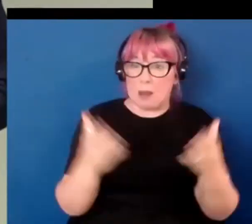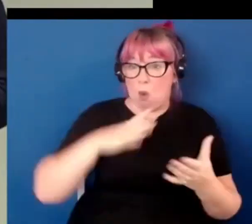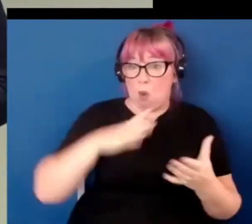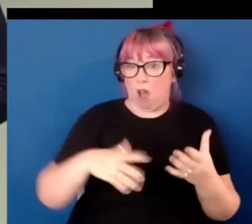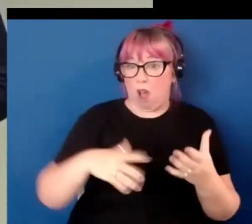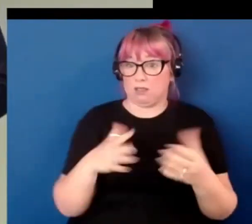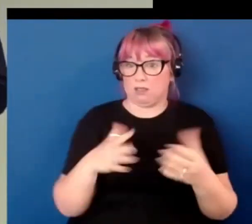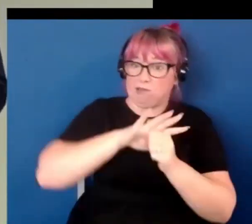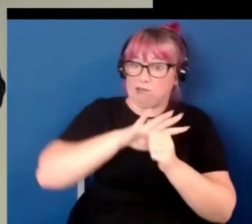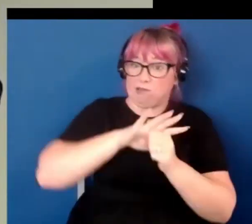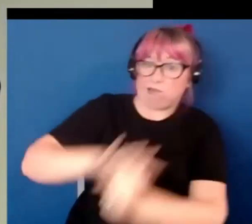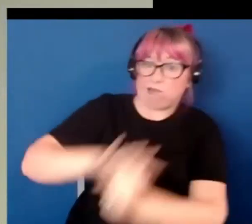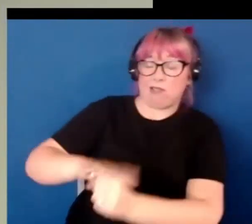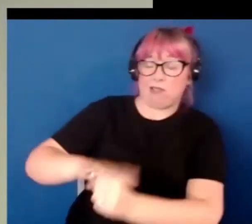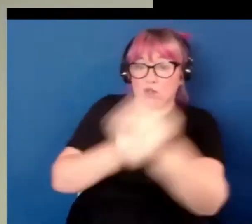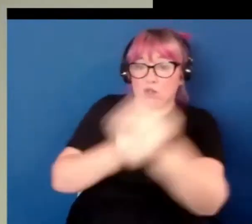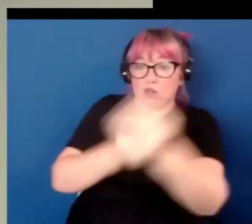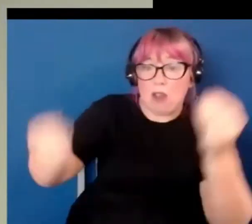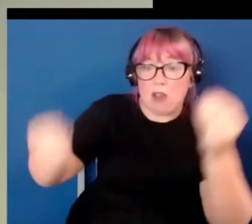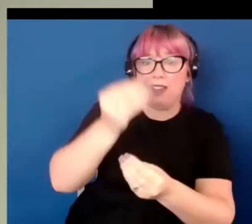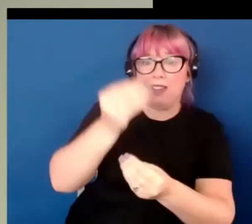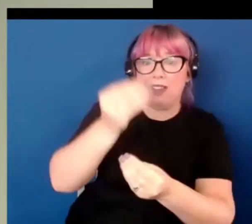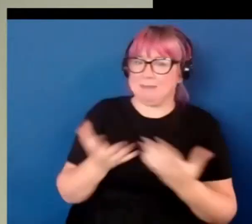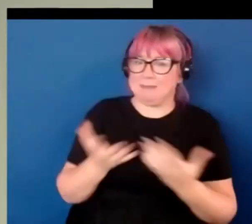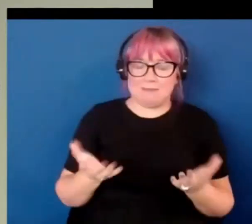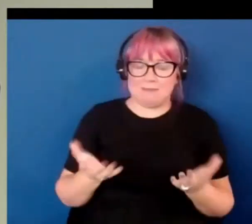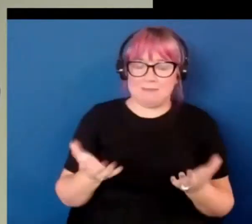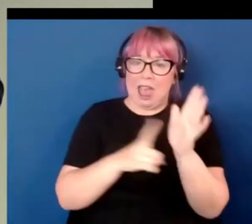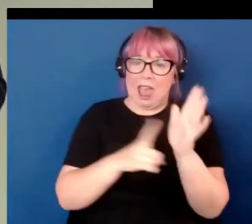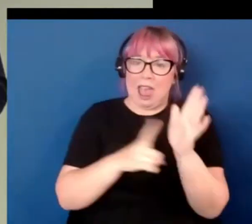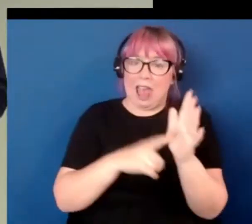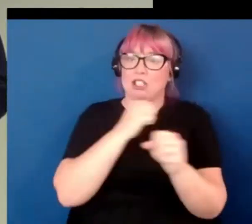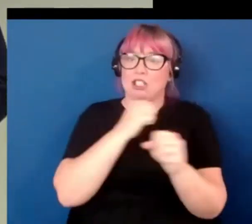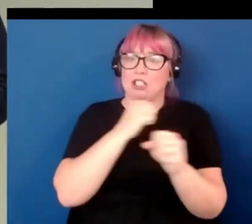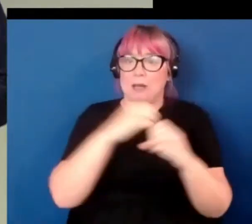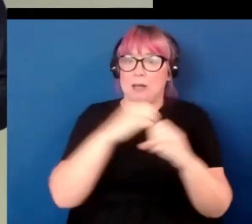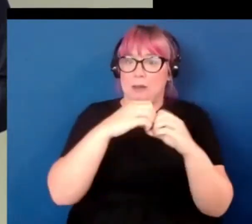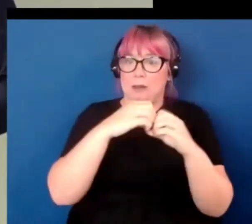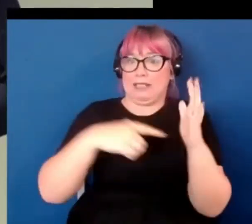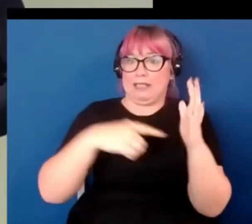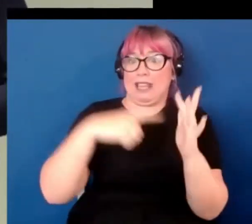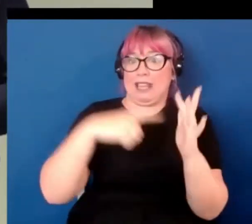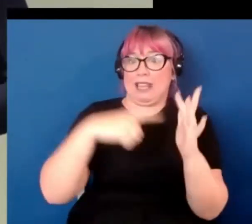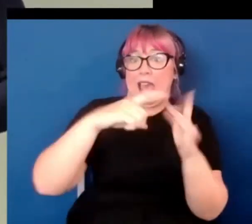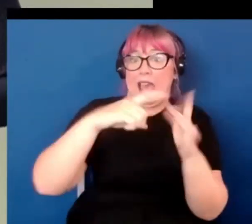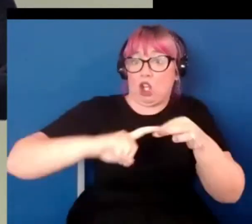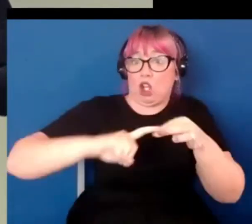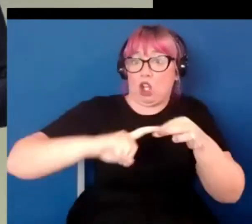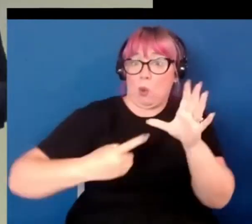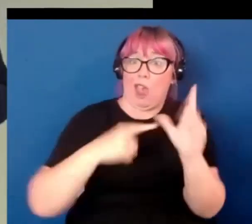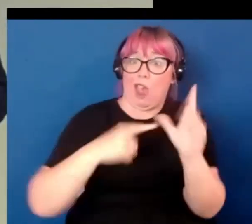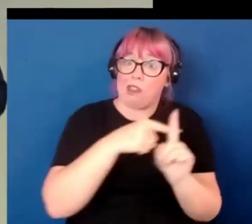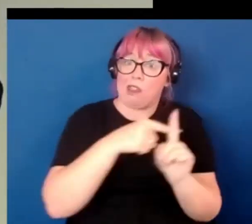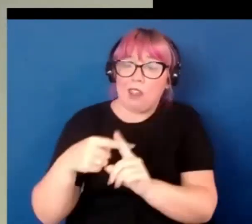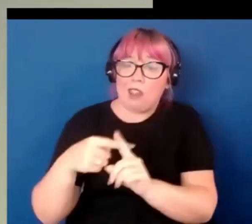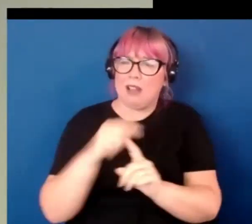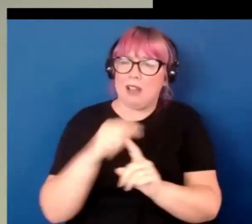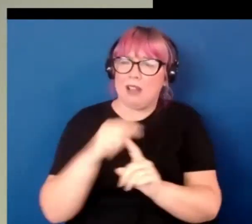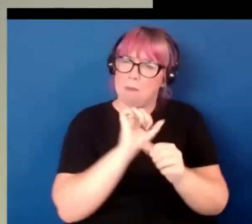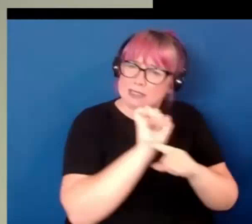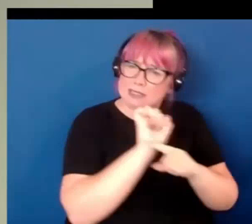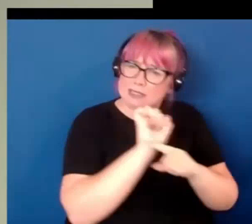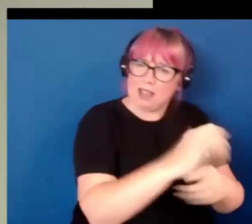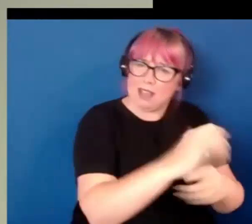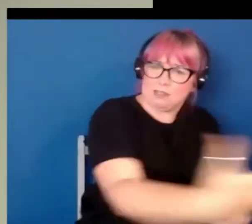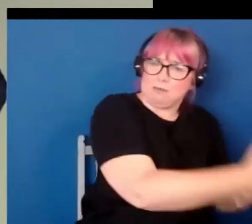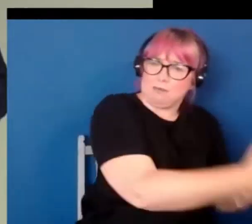the law. Backing LGBTIQA+ rights against the deepest prejudices and fear. Supporting renters' unions,